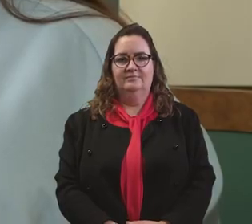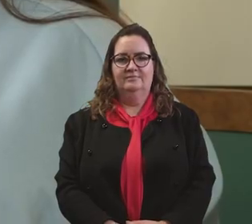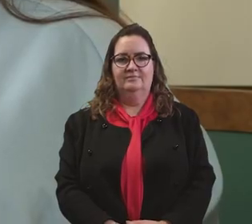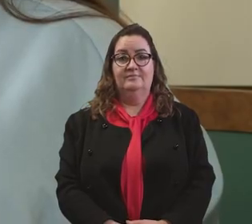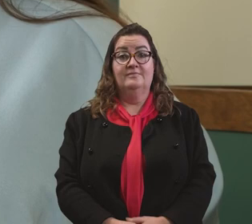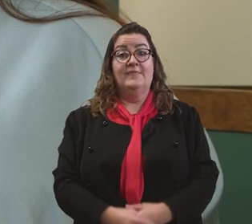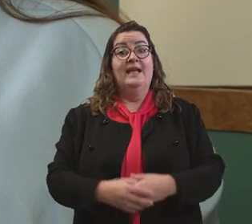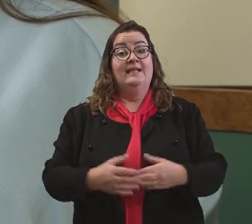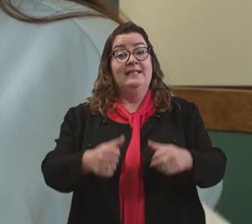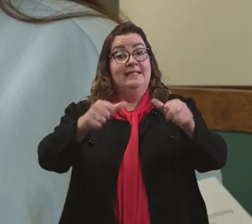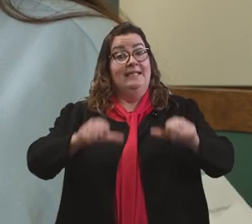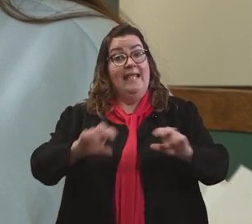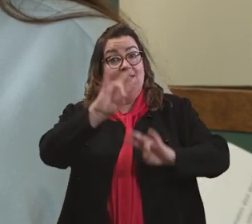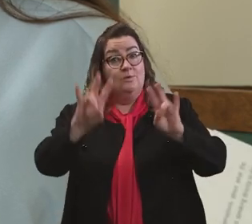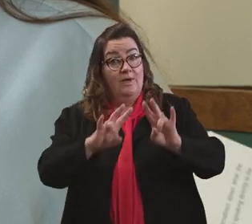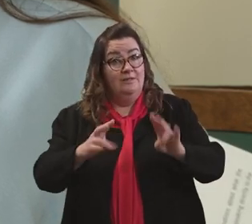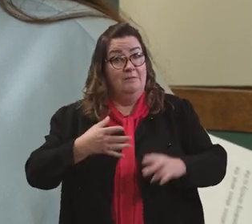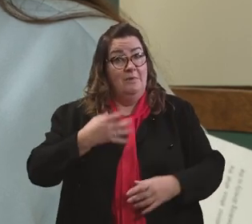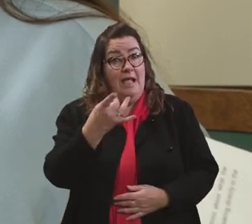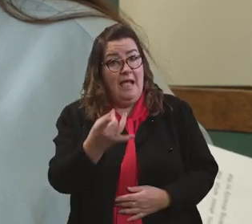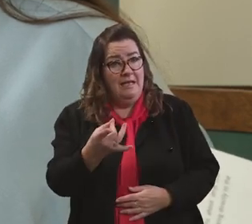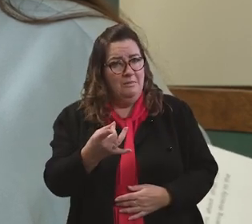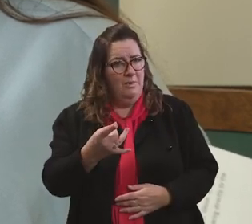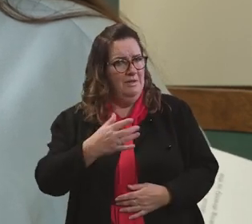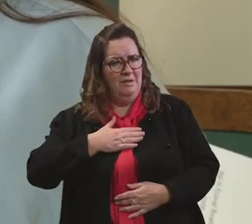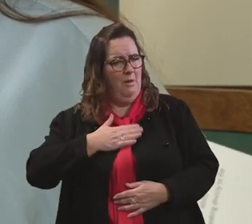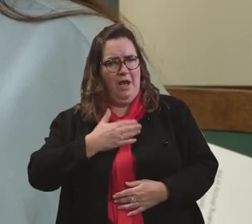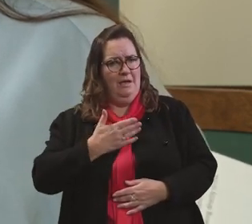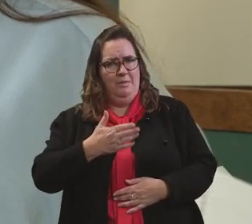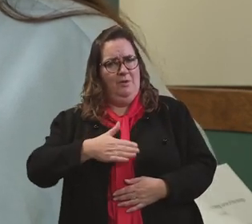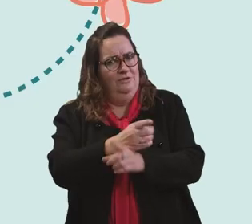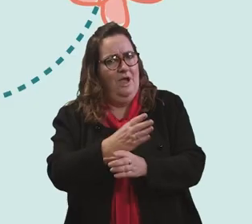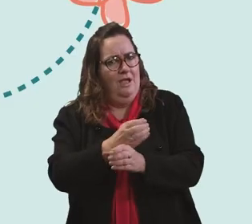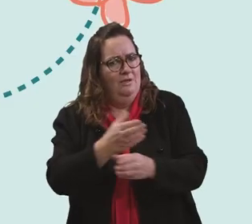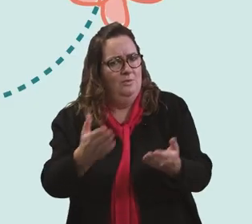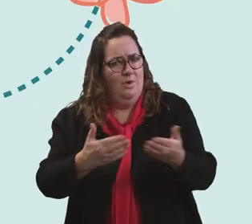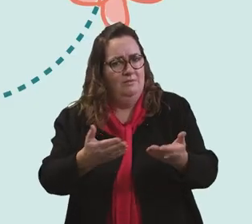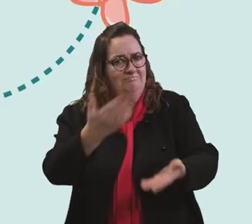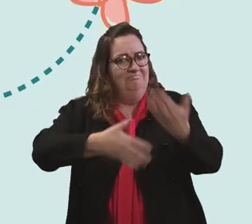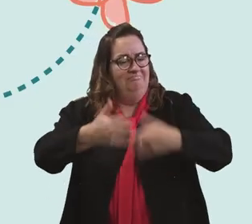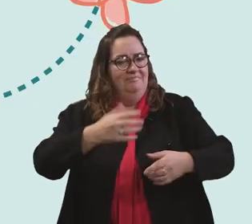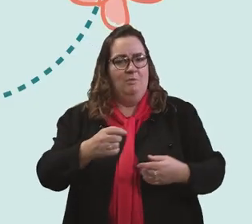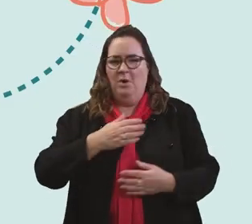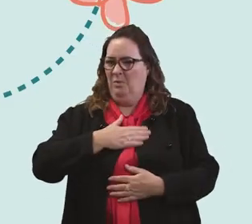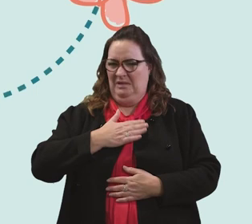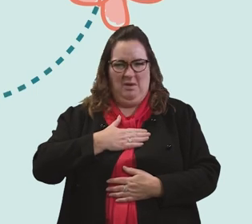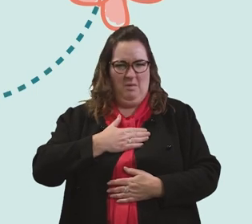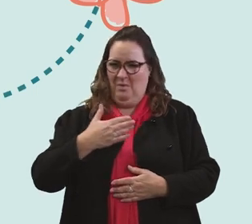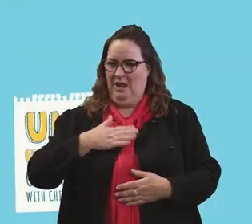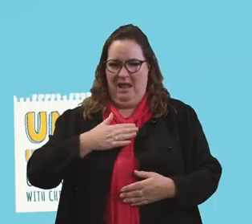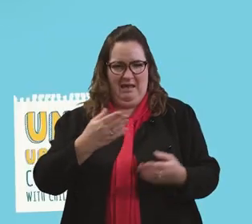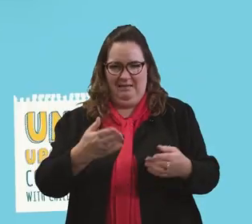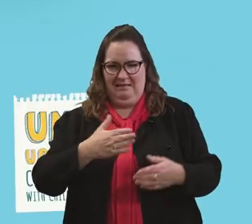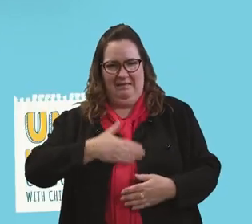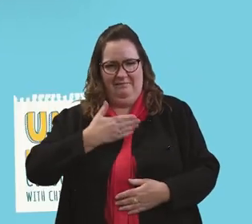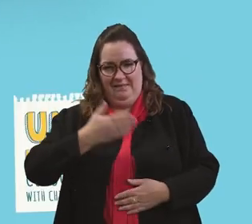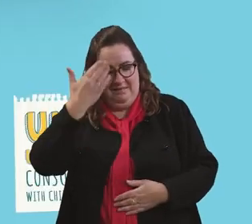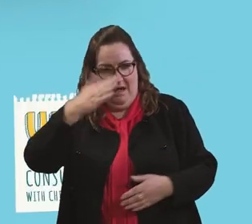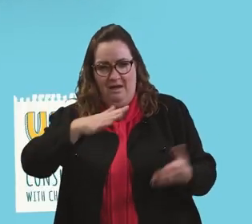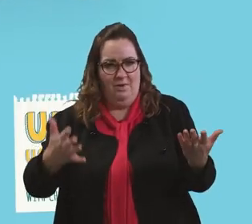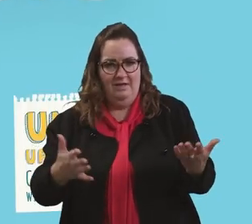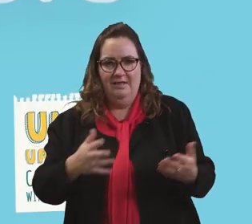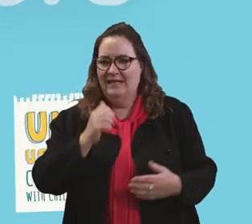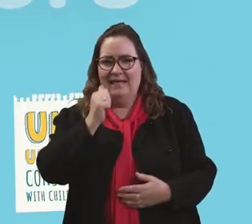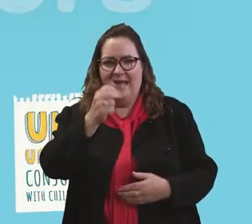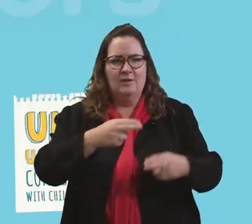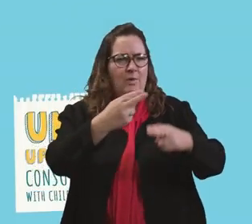Then we asked you, what do you not like about being a child in Ireland? And this is what you told us. What we don't like about being a child in Ireland. Not being able